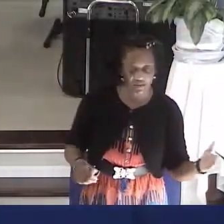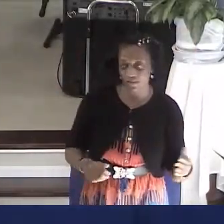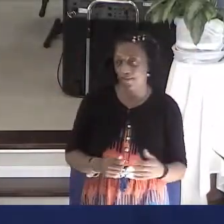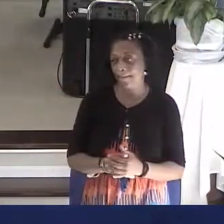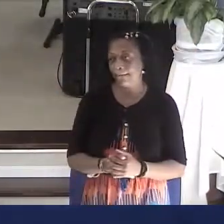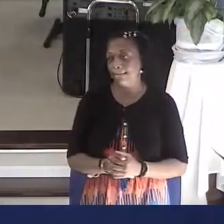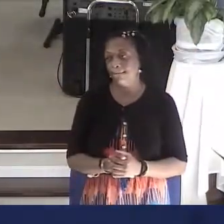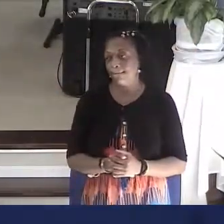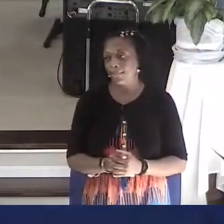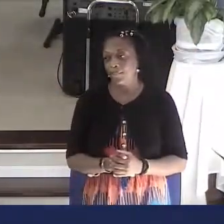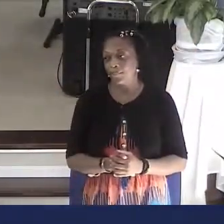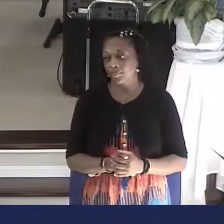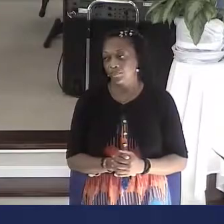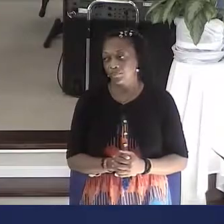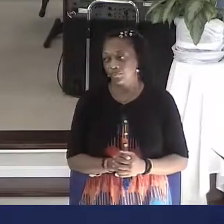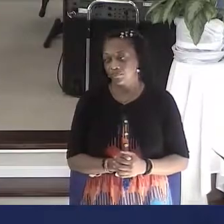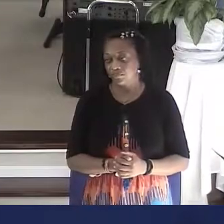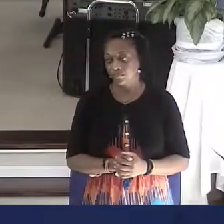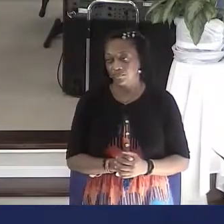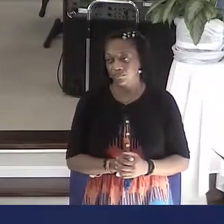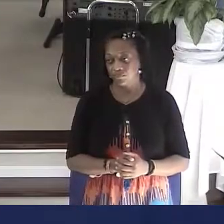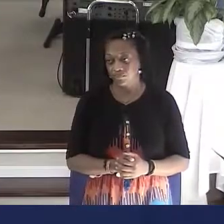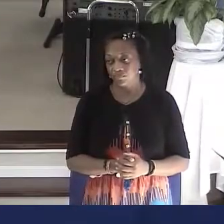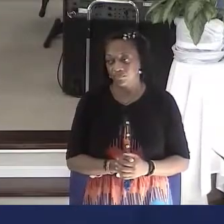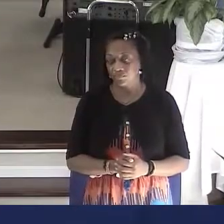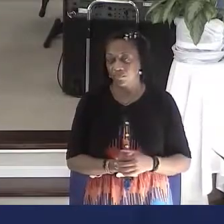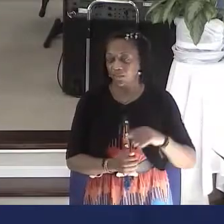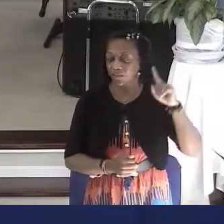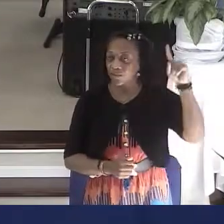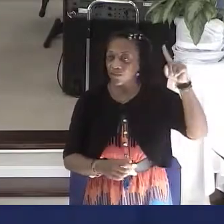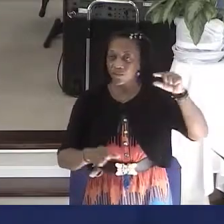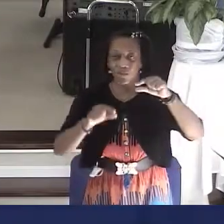Oh God, we serve a big, great, wonderful God.